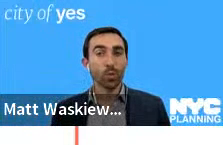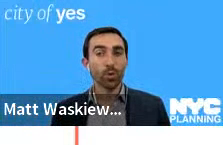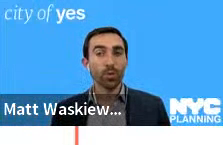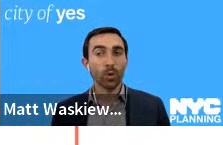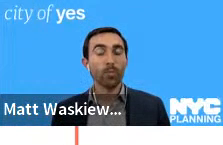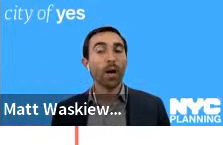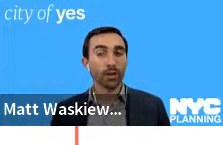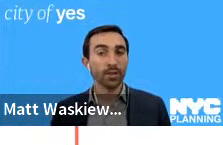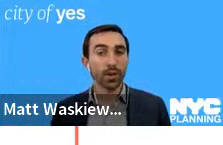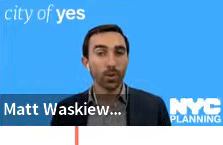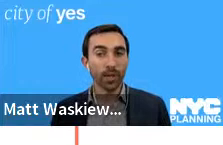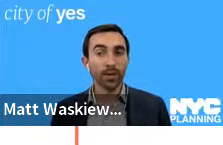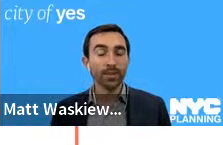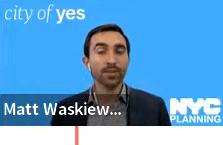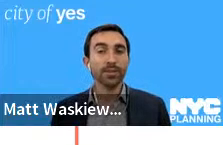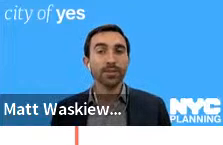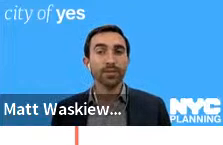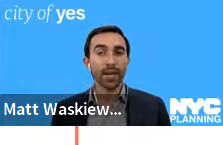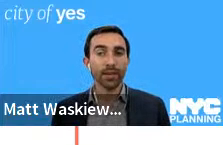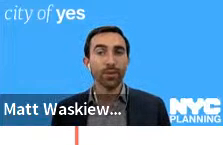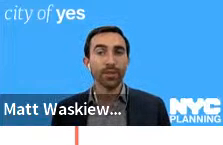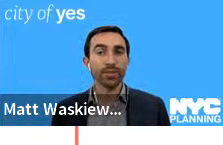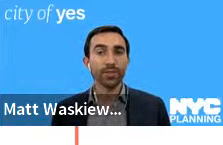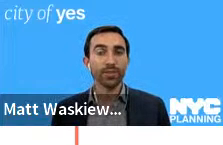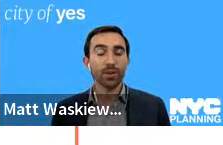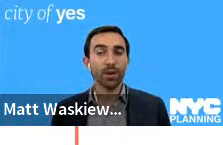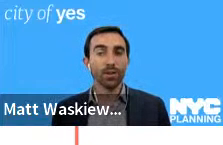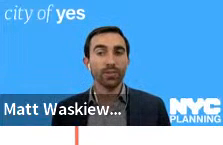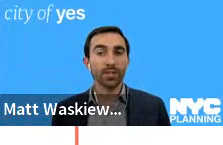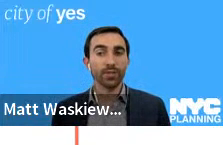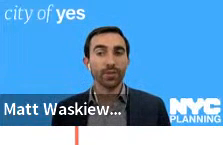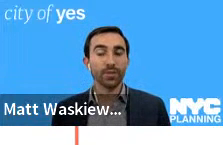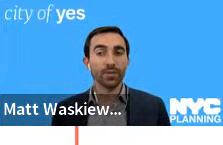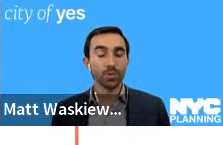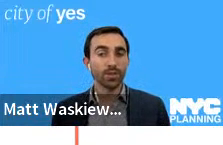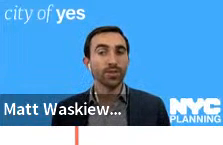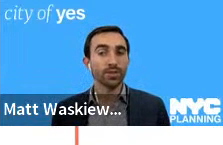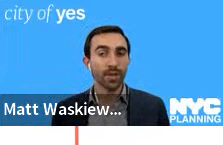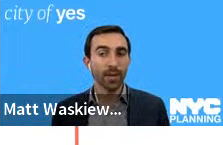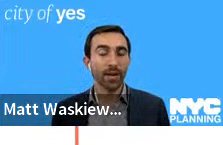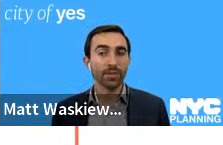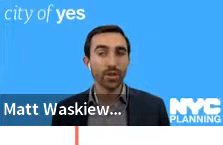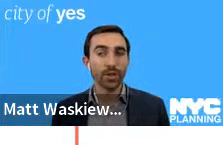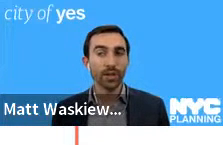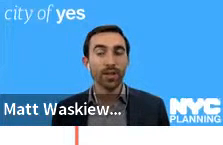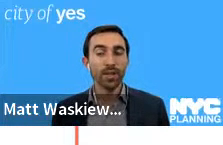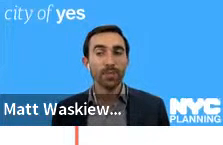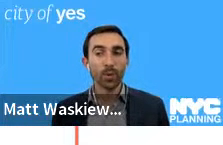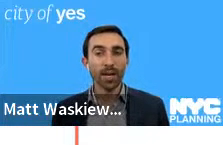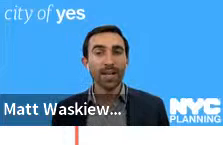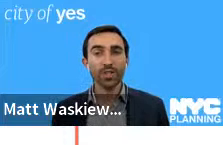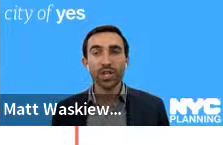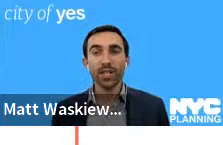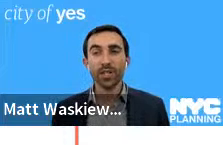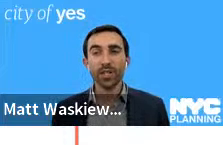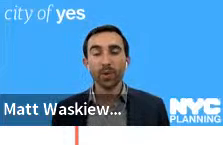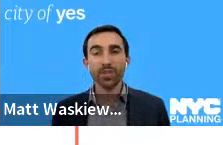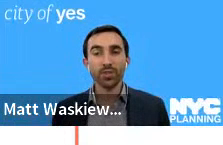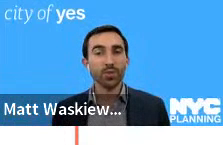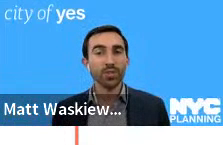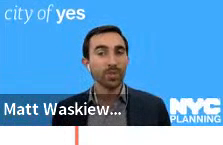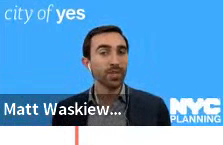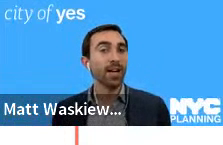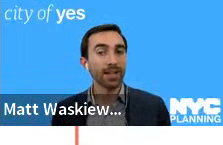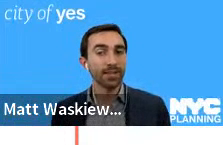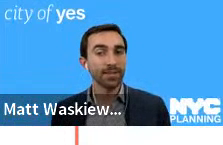into more modern and coherent categories, all of the different uses that we have in zoning, but we're not changing where